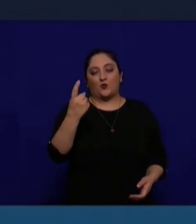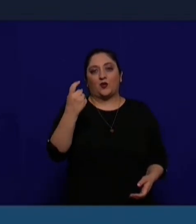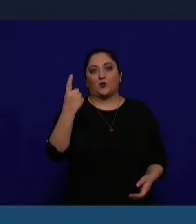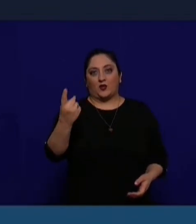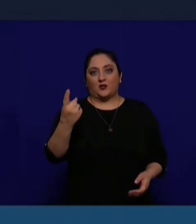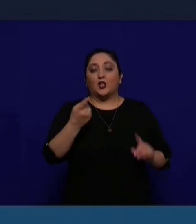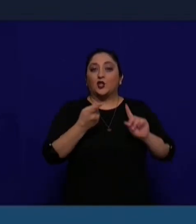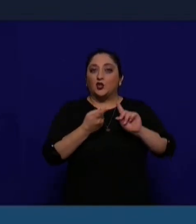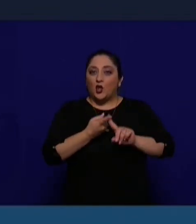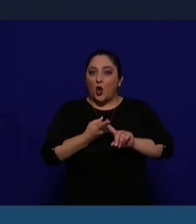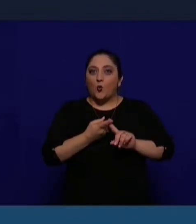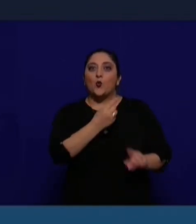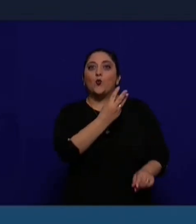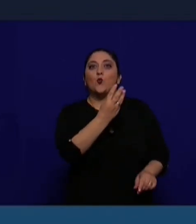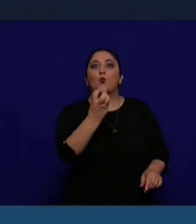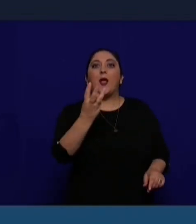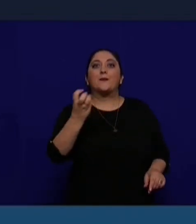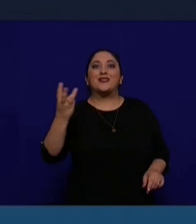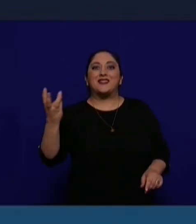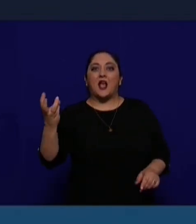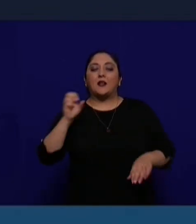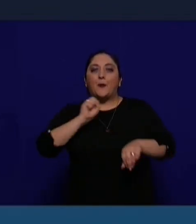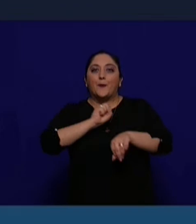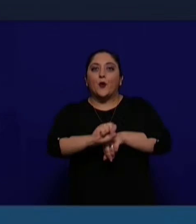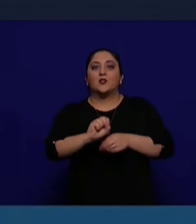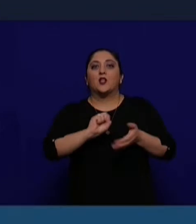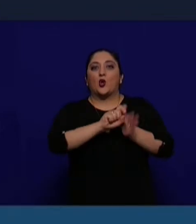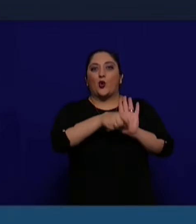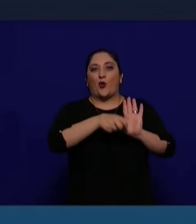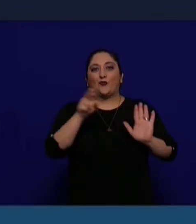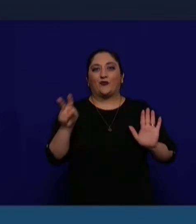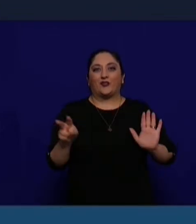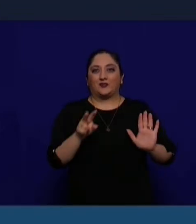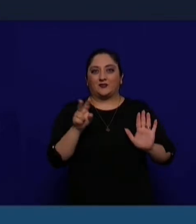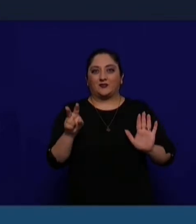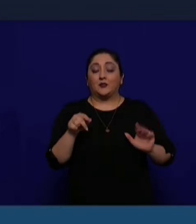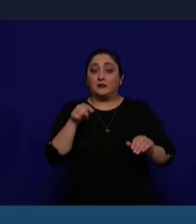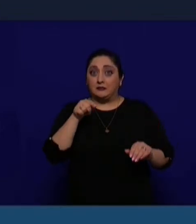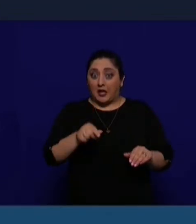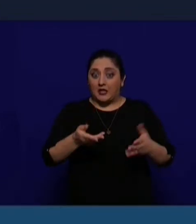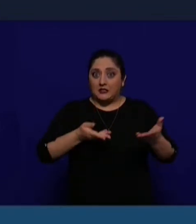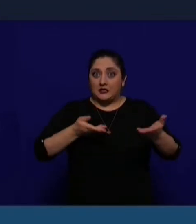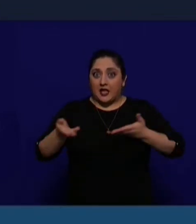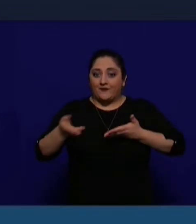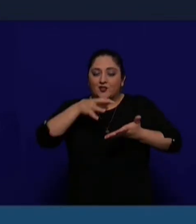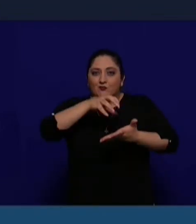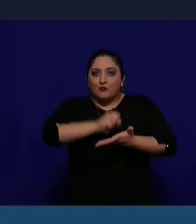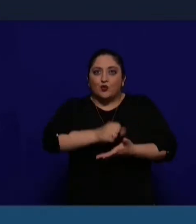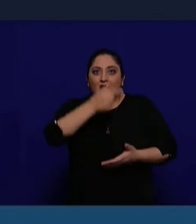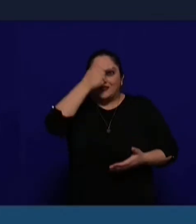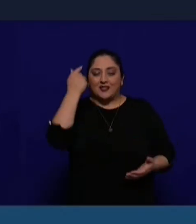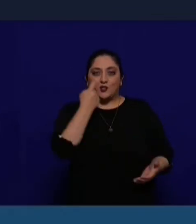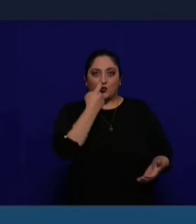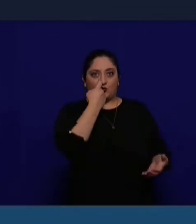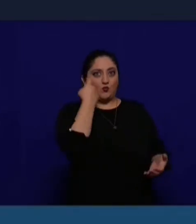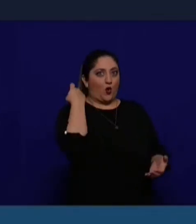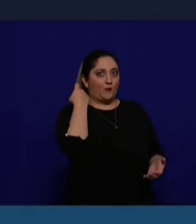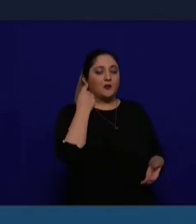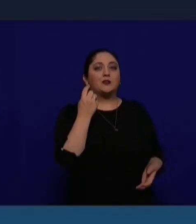fuq il-covidtest.gov.mt u minn dollonċajna dan is-servizz ta' booking ta' swab test kien hemm